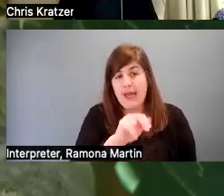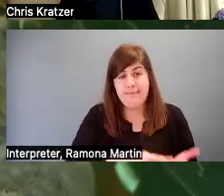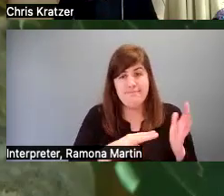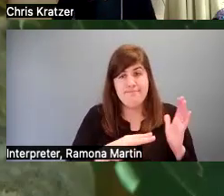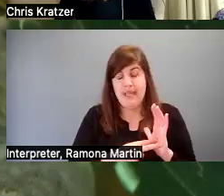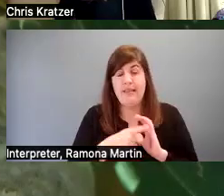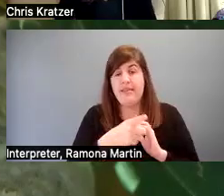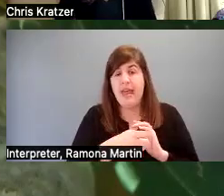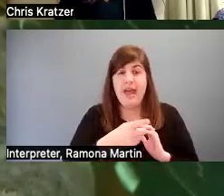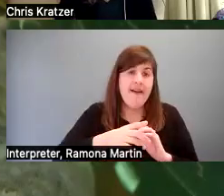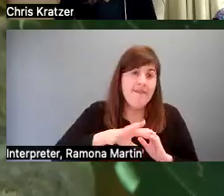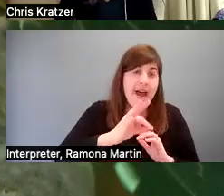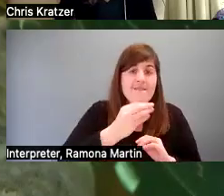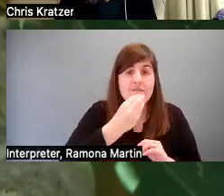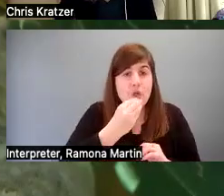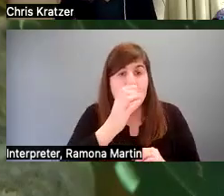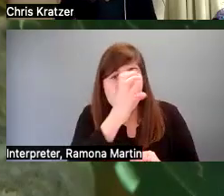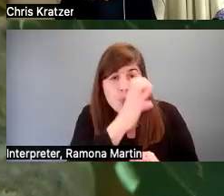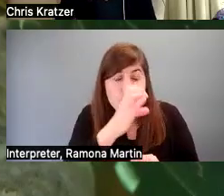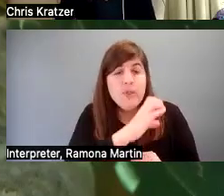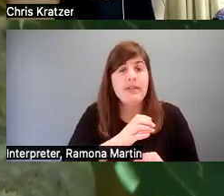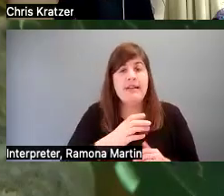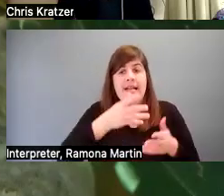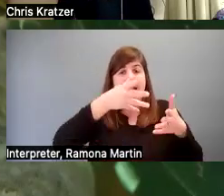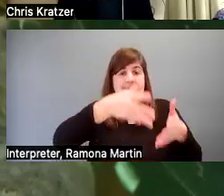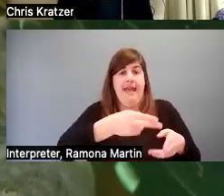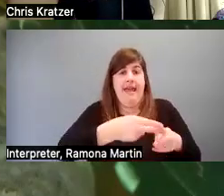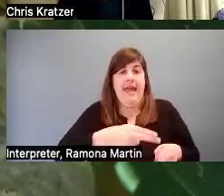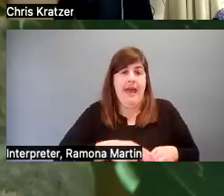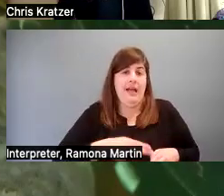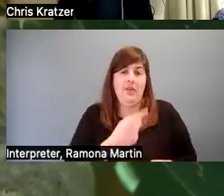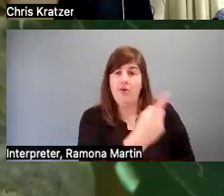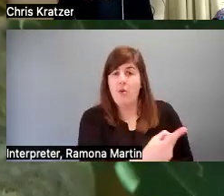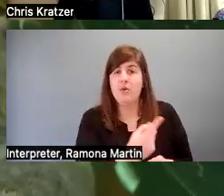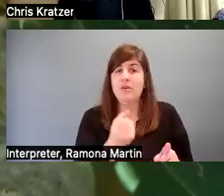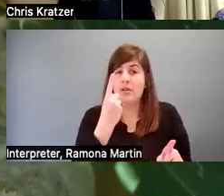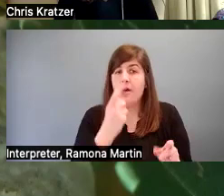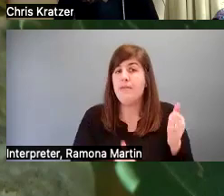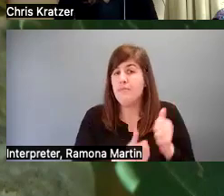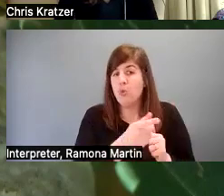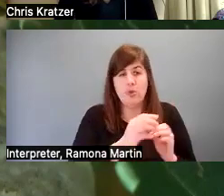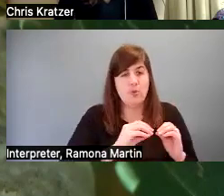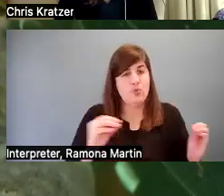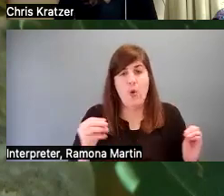eggs all on their own. Most solitary wasps don't have a stinger and can't hurt you.